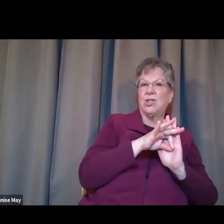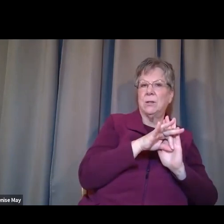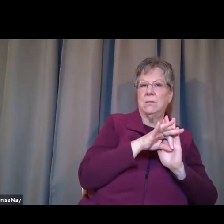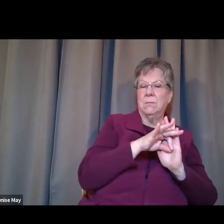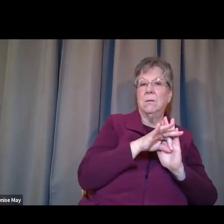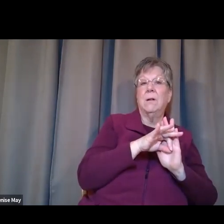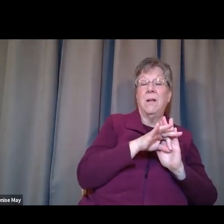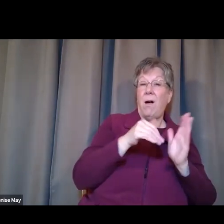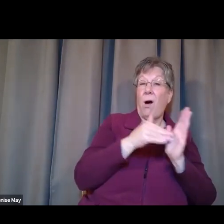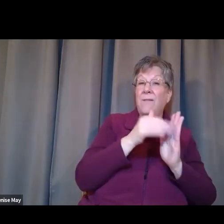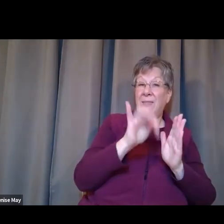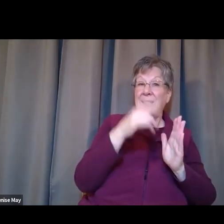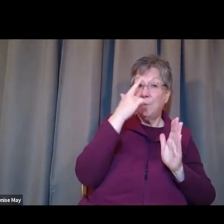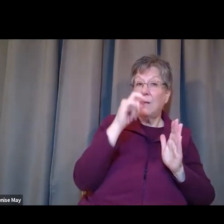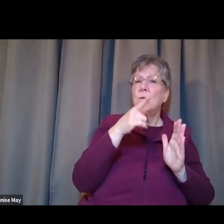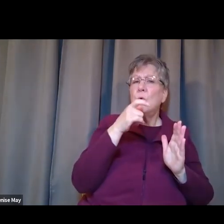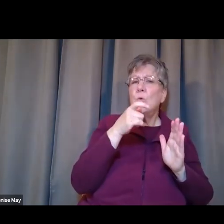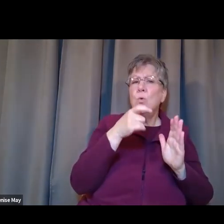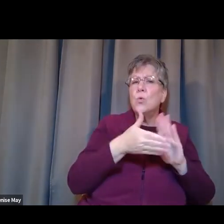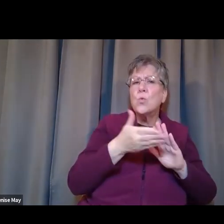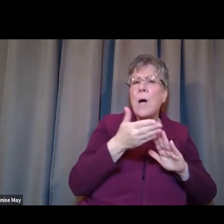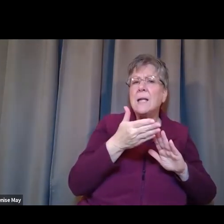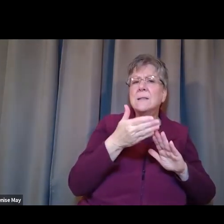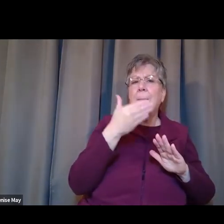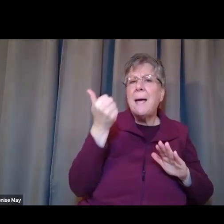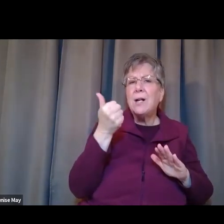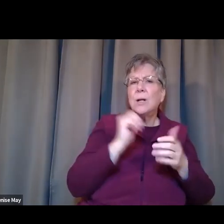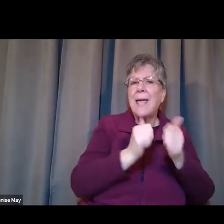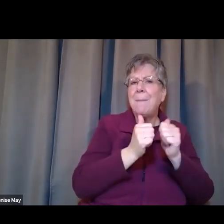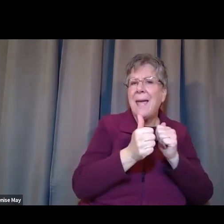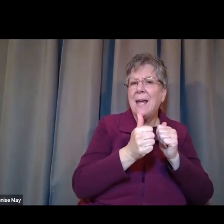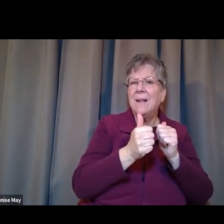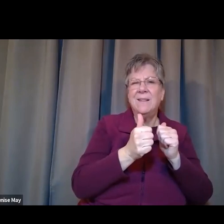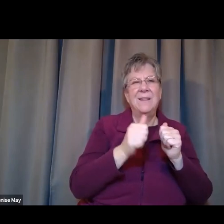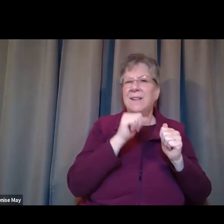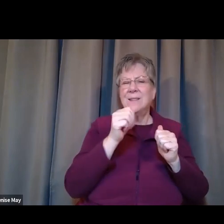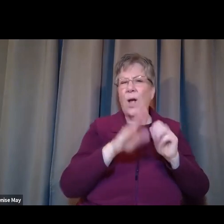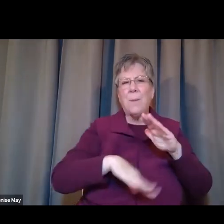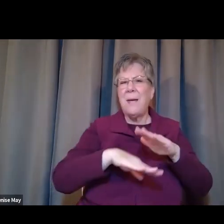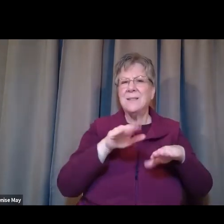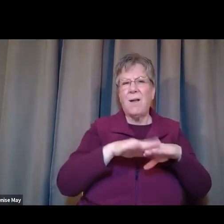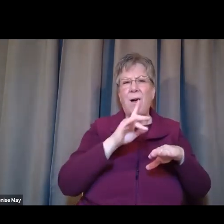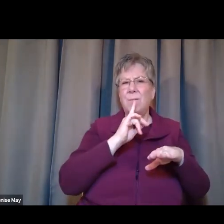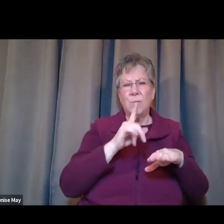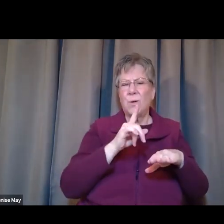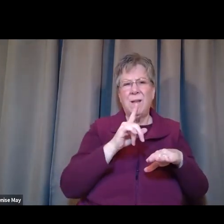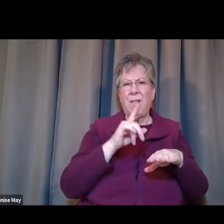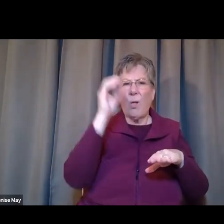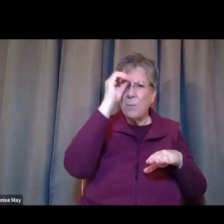runs a better campaign than on any principle or even good evidence of actual partisan advantage, as opposed